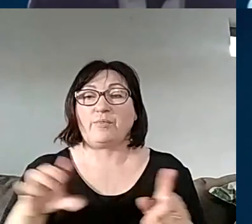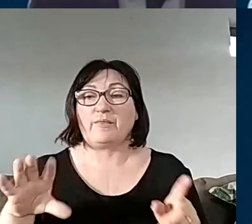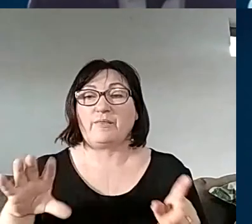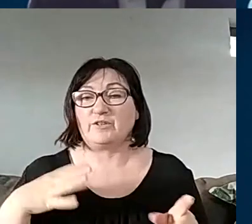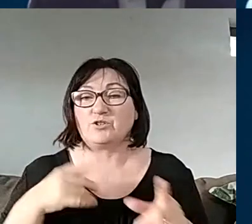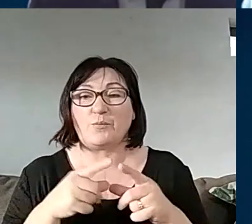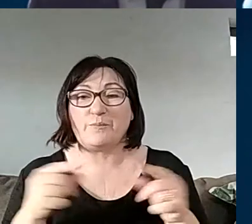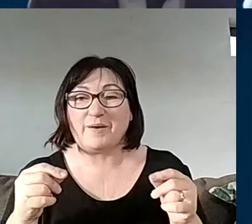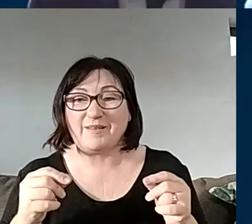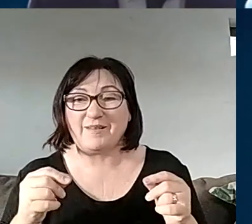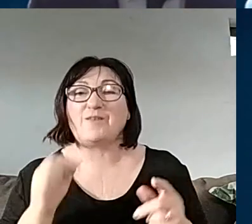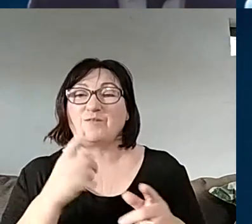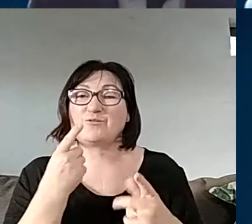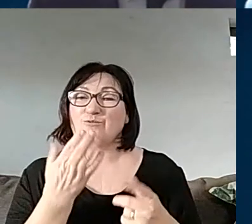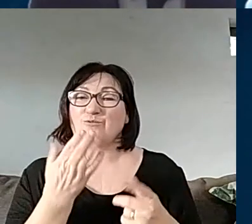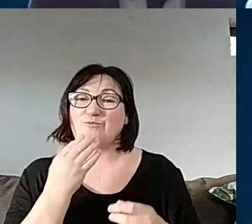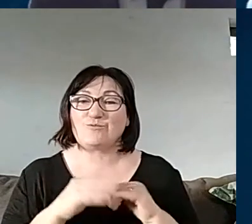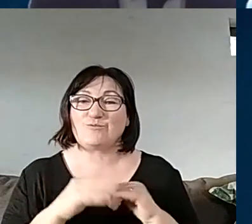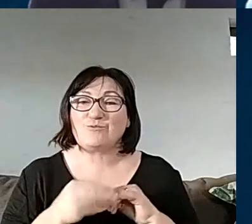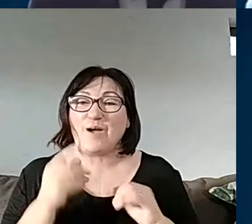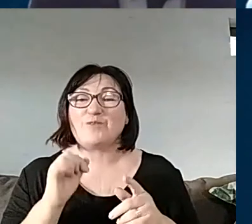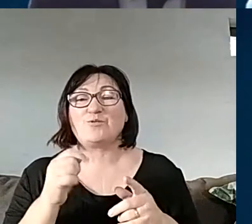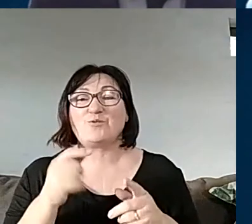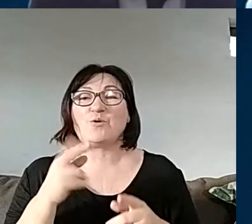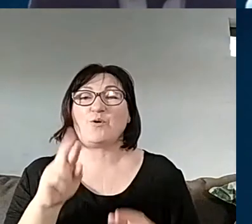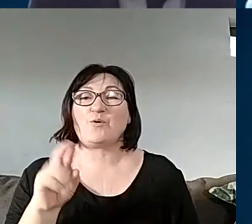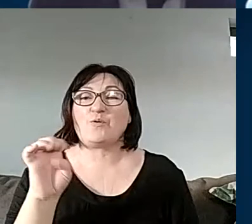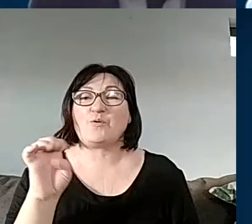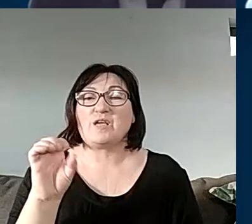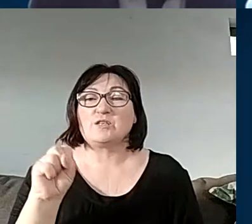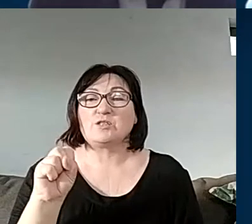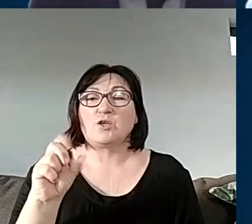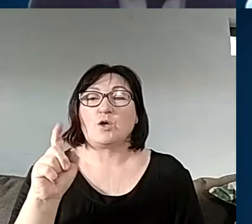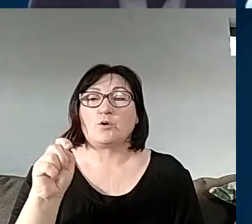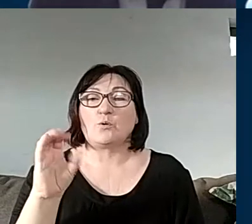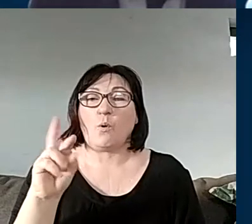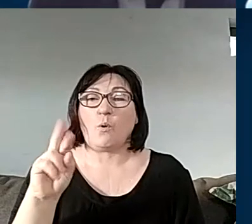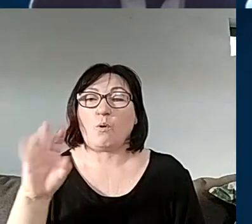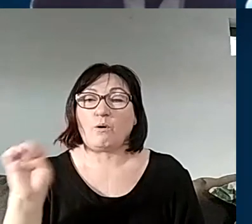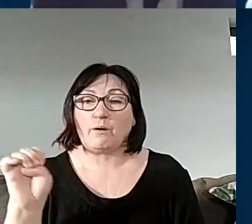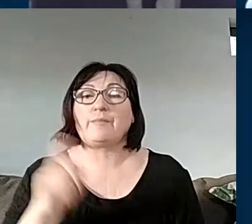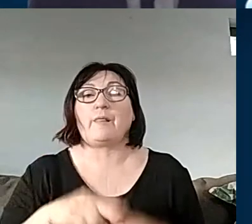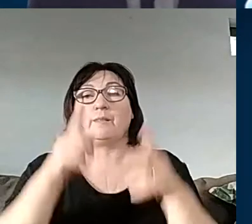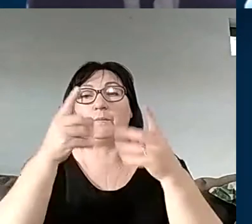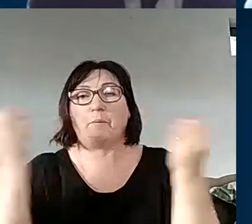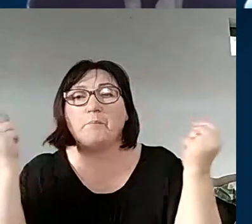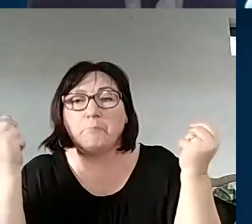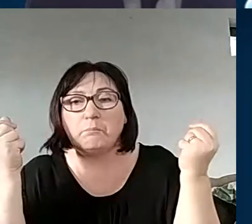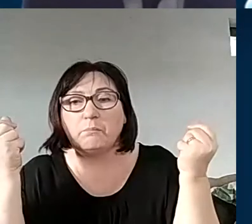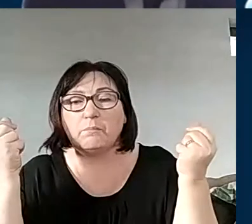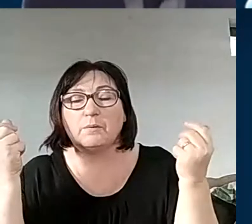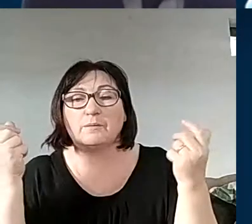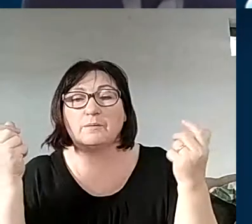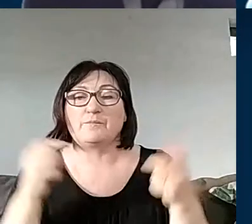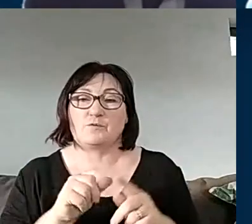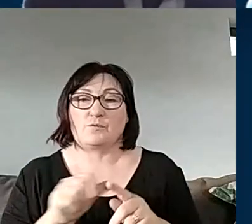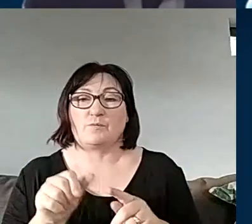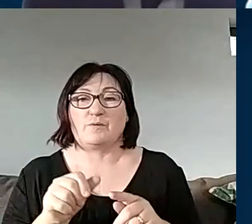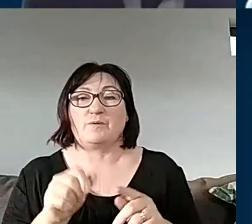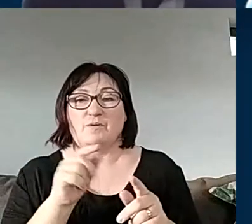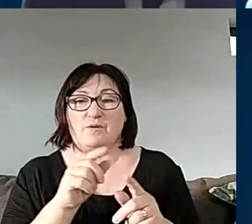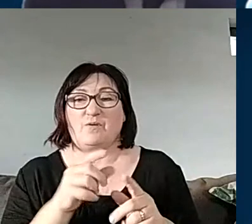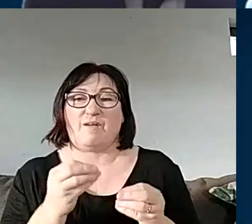it, it's gone. Reason being, it's encrypted. We use the Java called Azul Zulu Java,